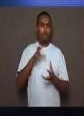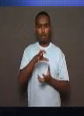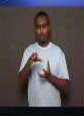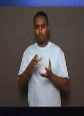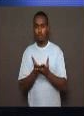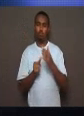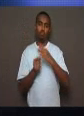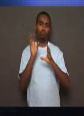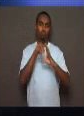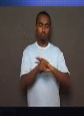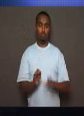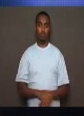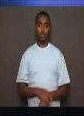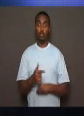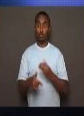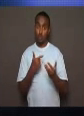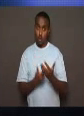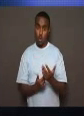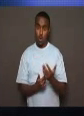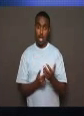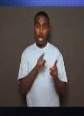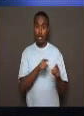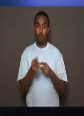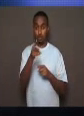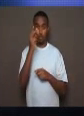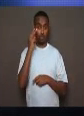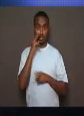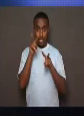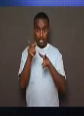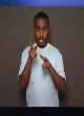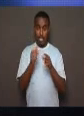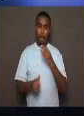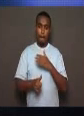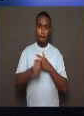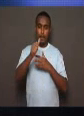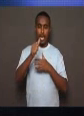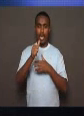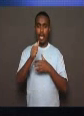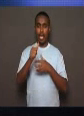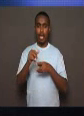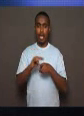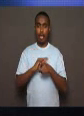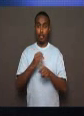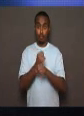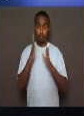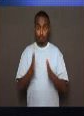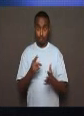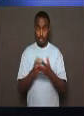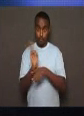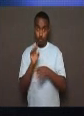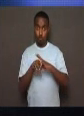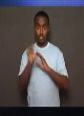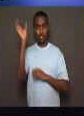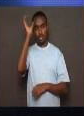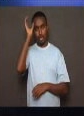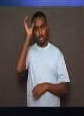conspiracy. So, as you can see, the main characters in this film are